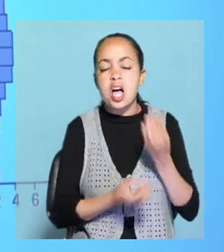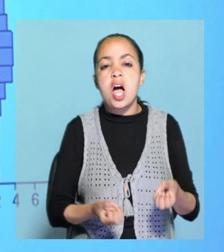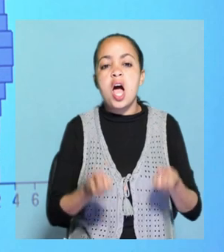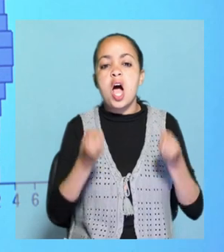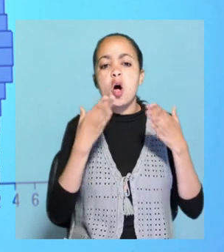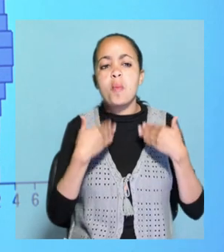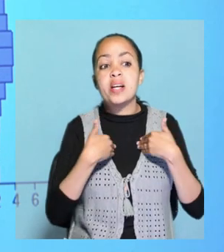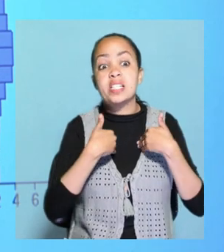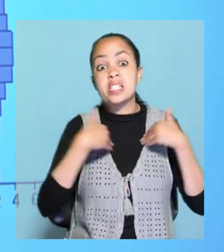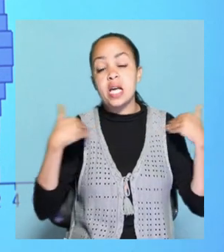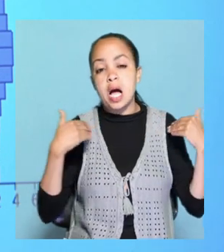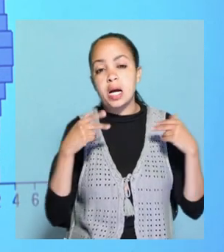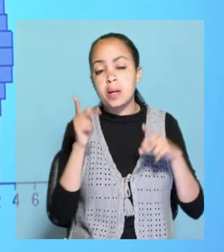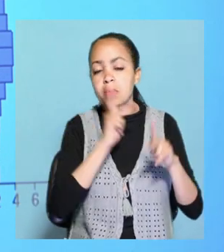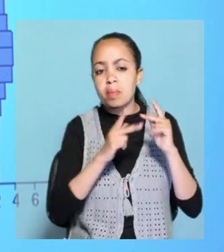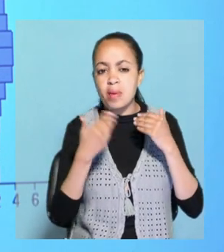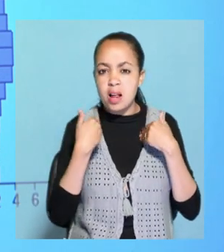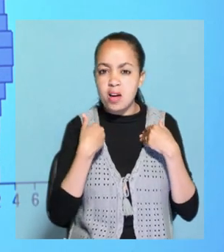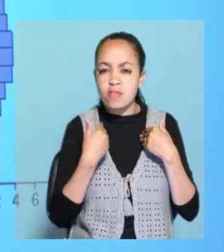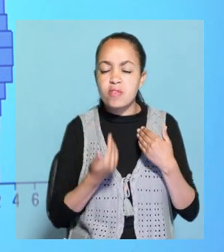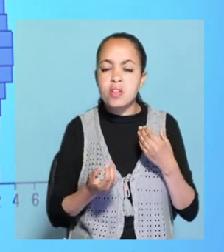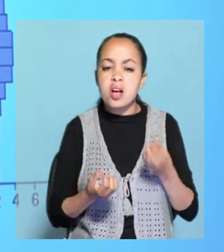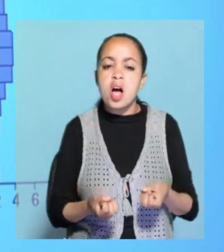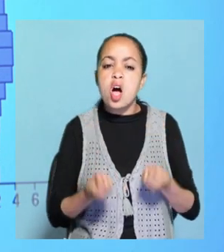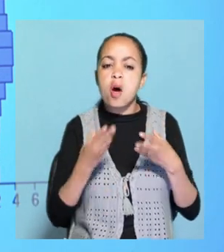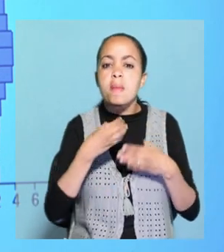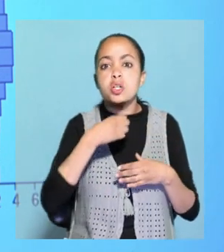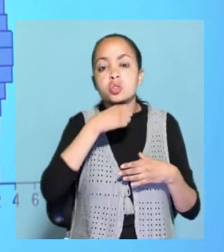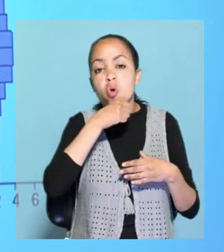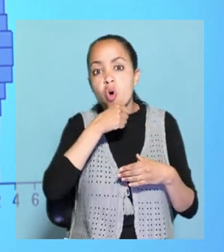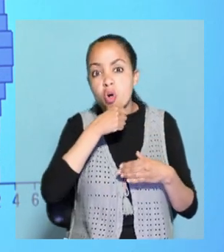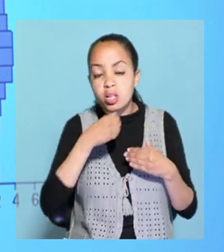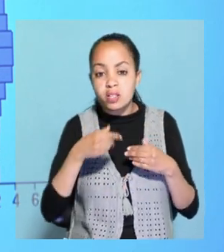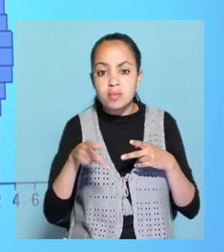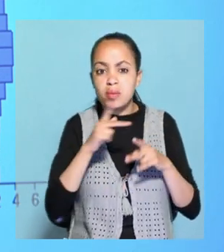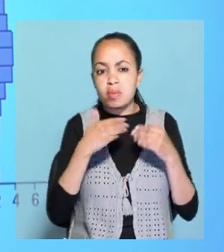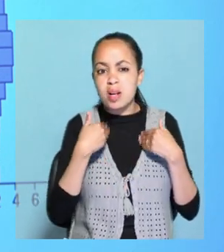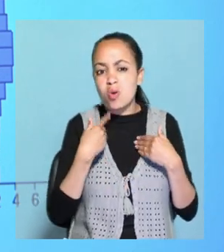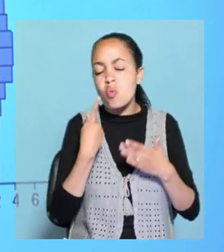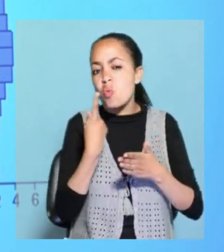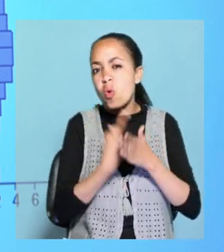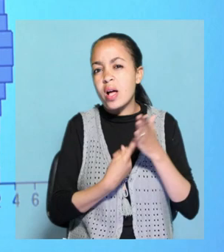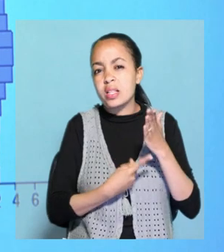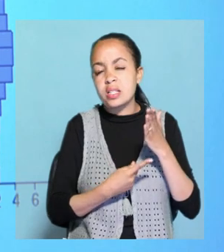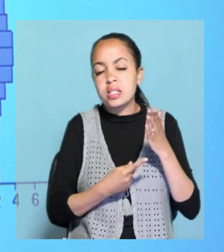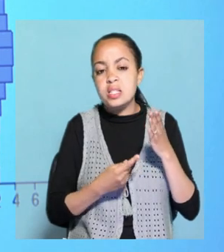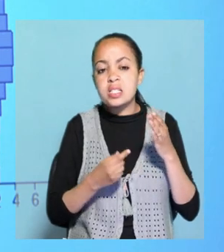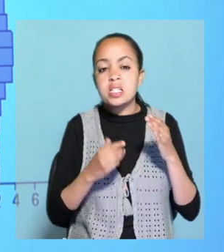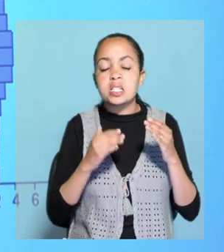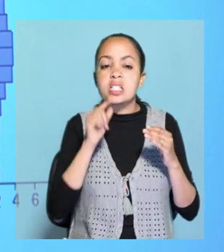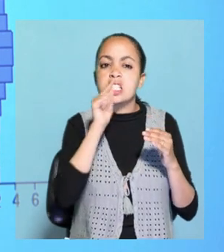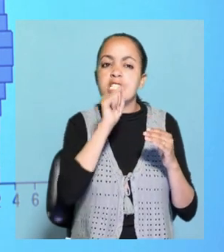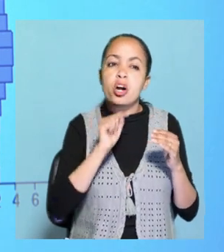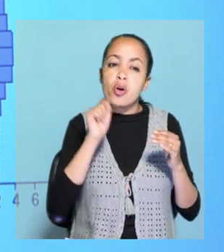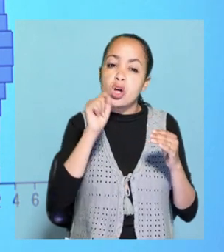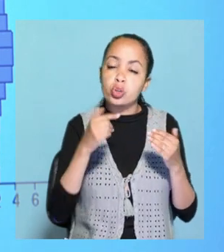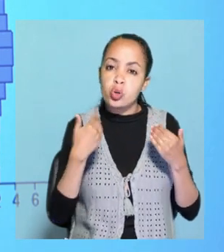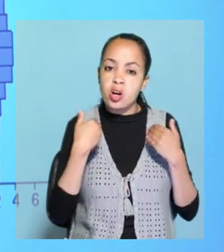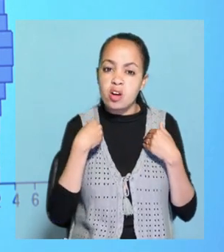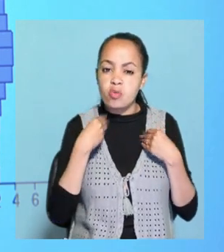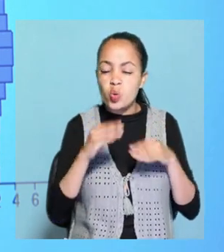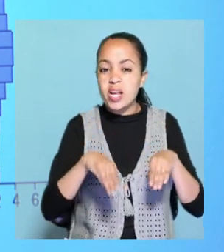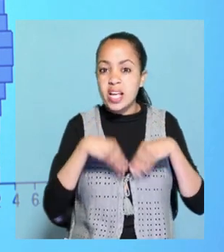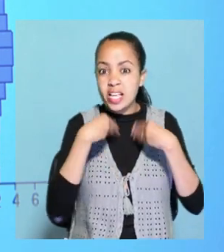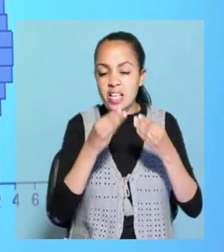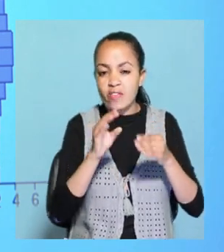much young people is there? How much older dividing group is there? What is the sex ratio of a population is there